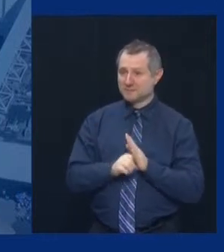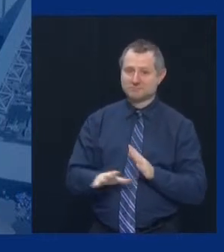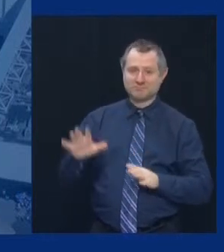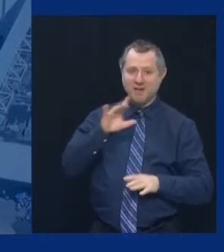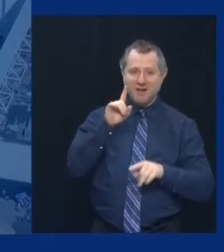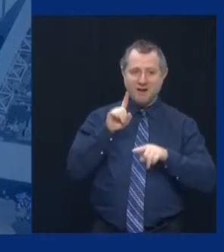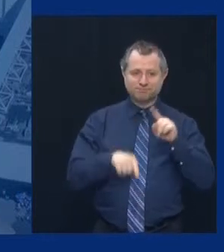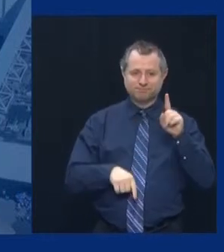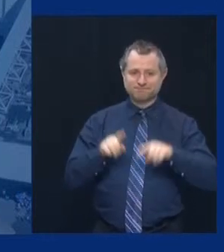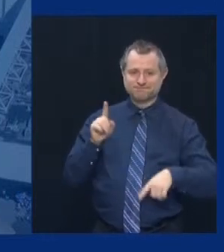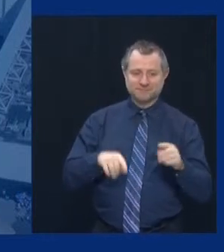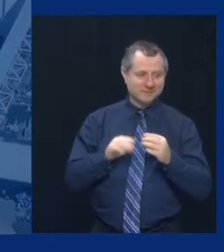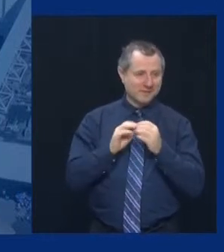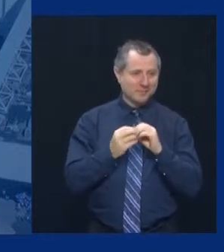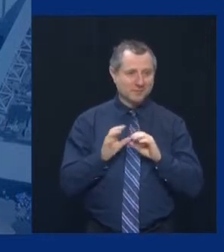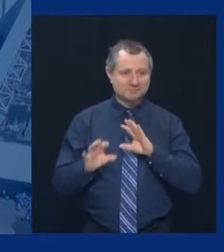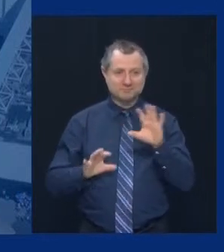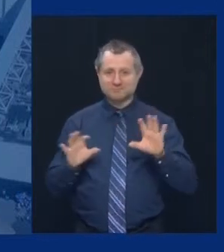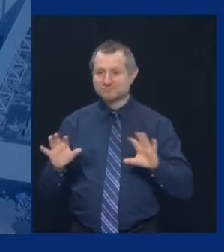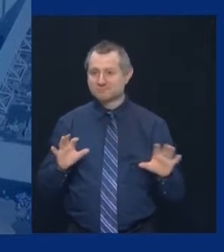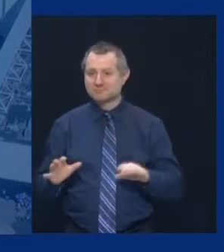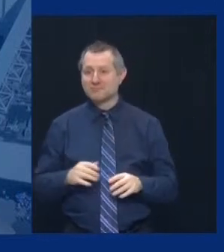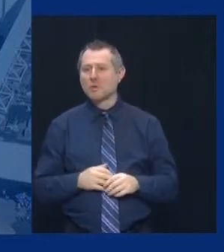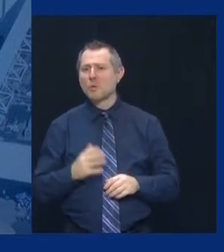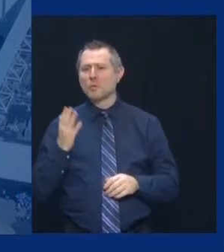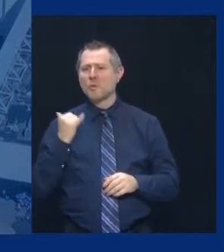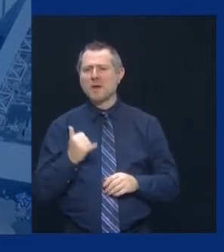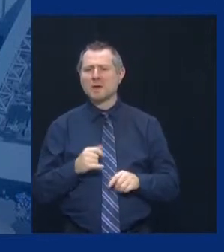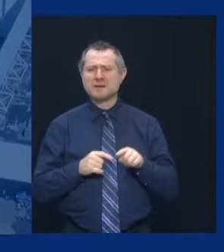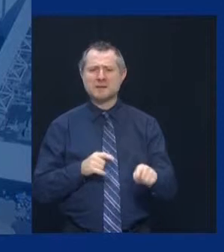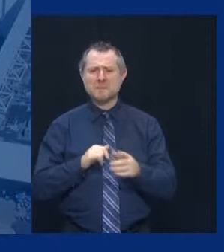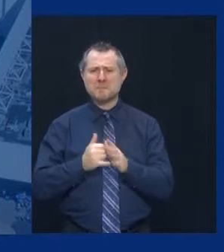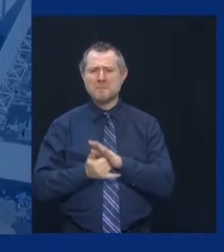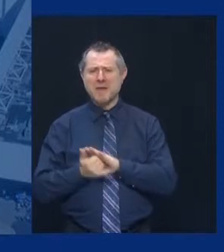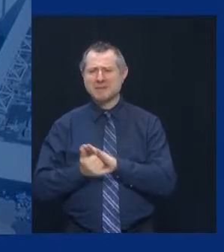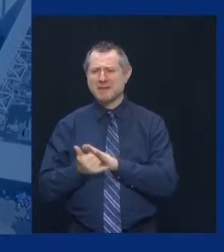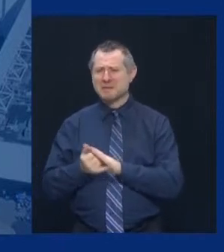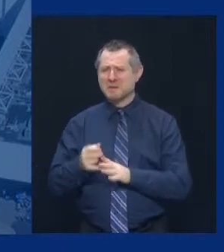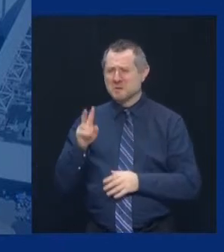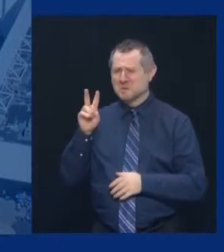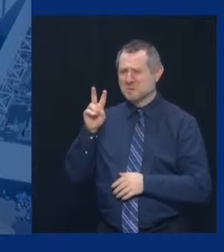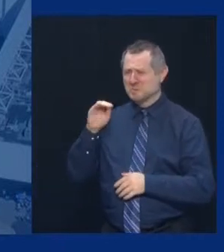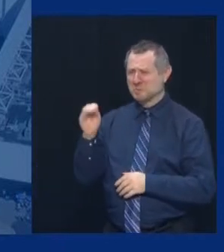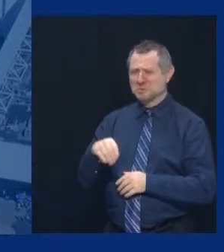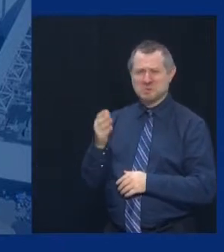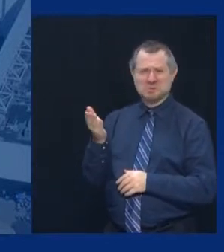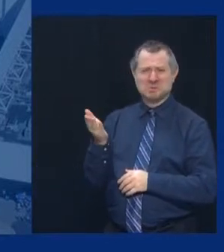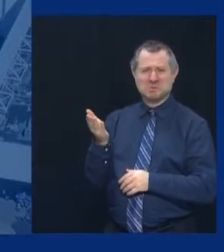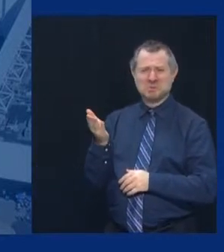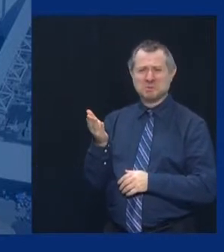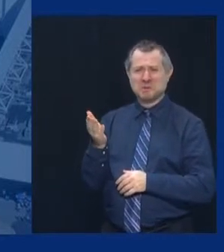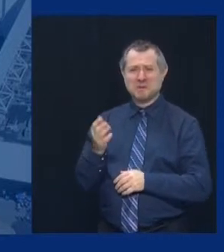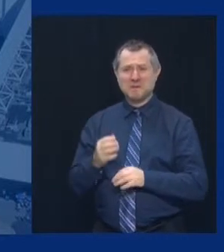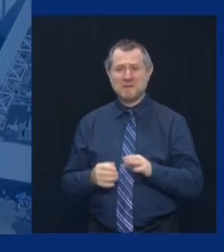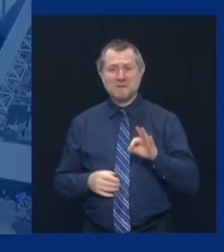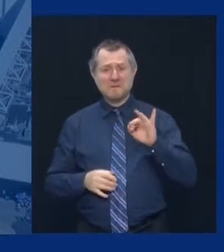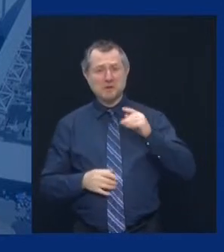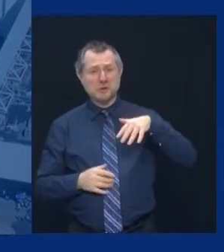a story in that. Why is Manhattan 2% and the Finger